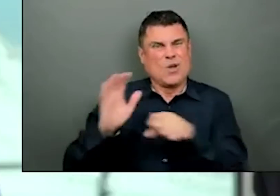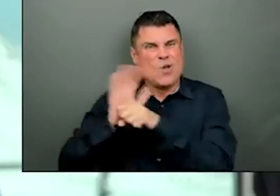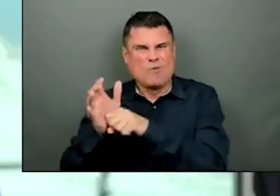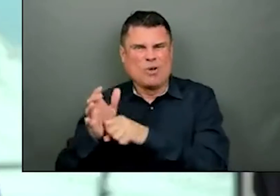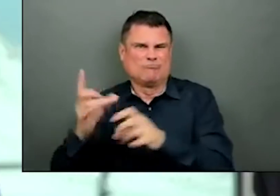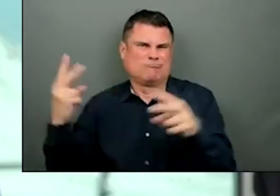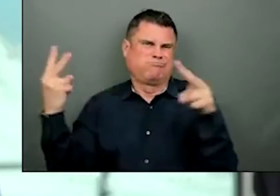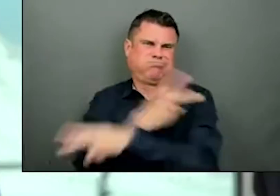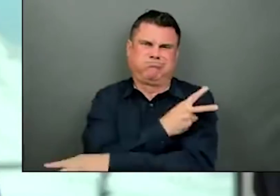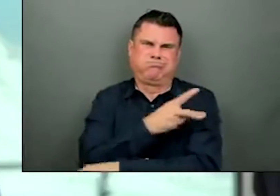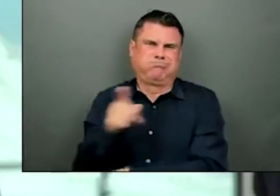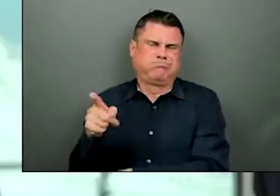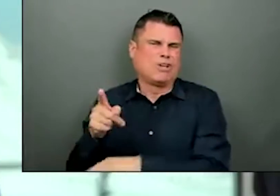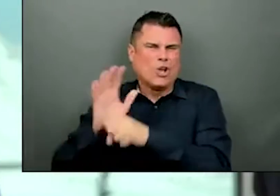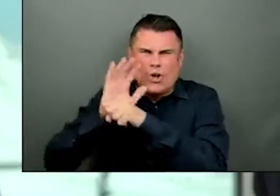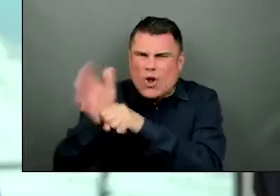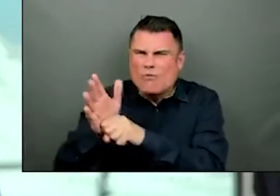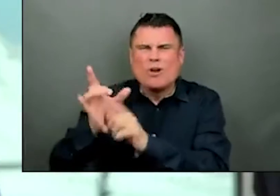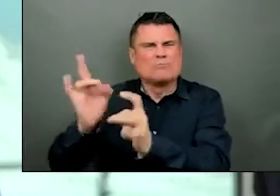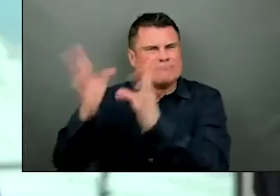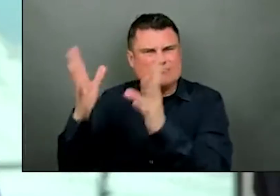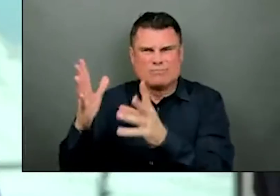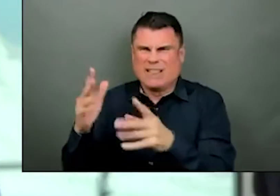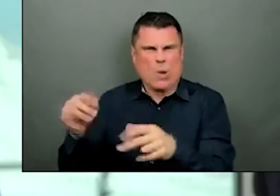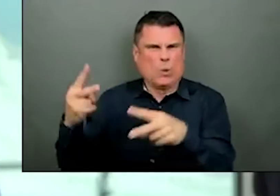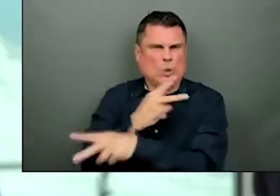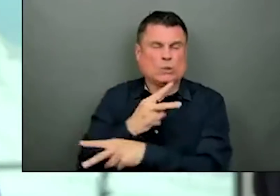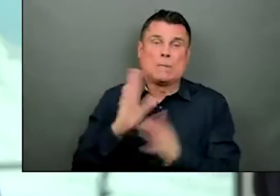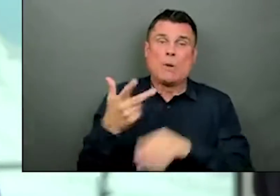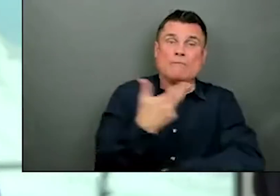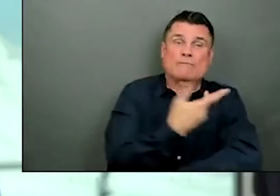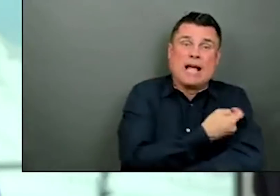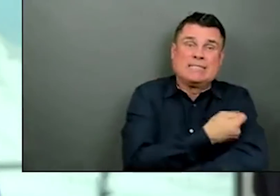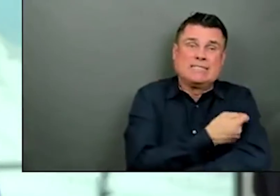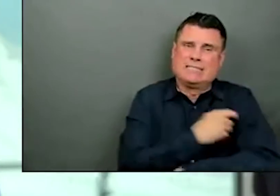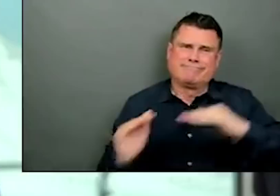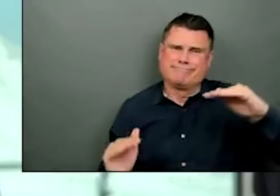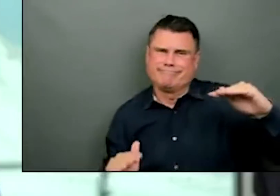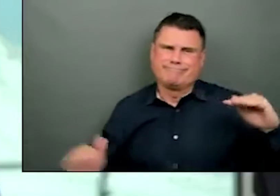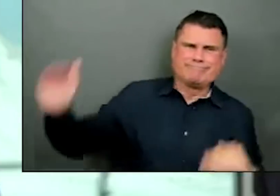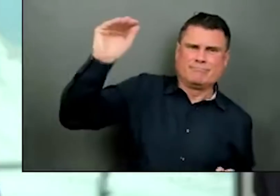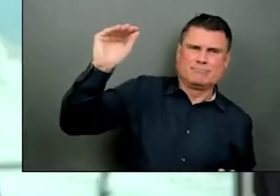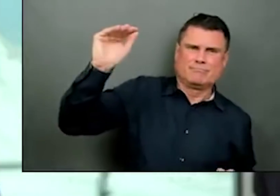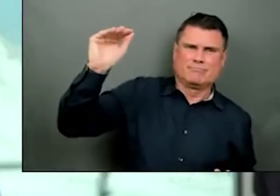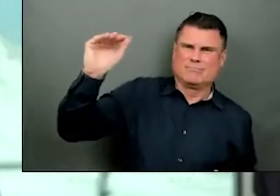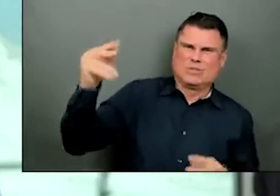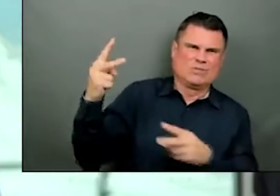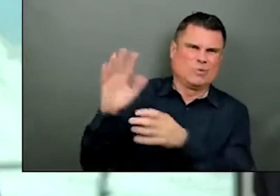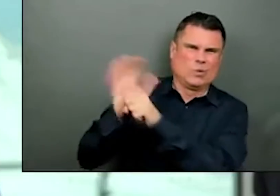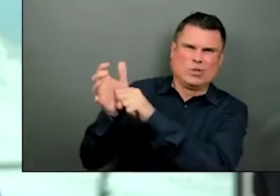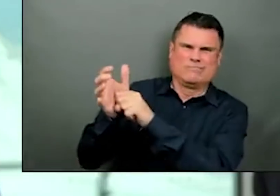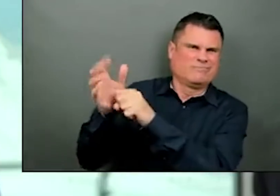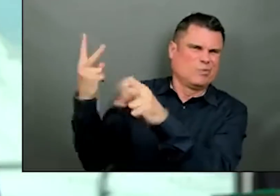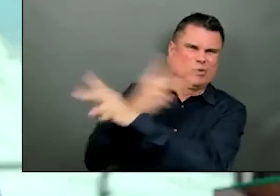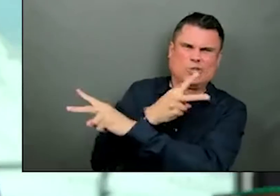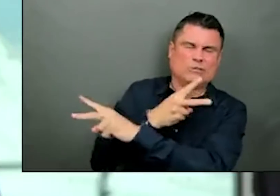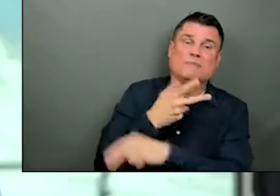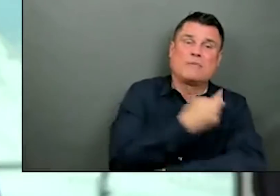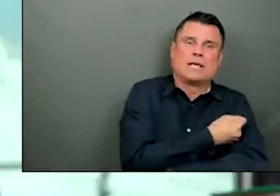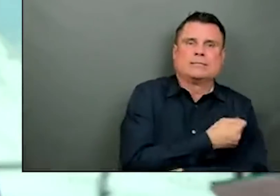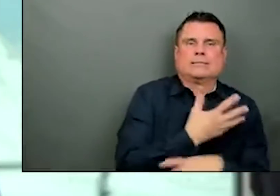and we will come back early next week as soon as we have more information to determine how we're going to move forward with that program.